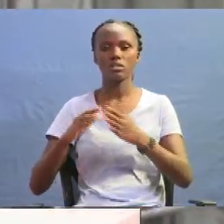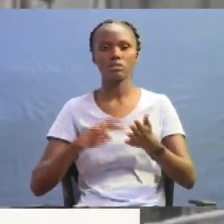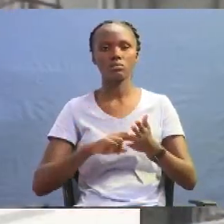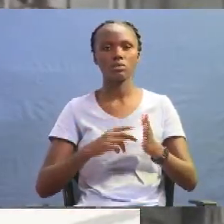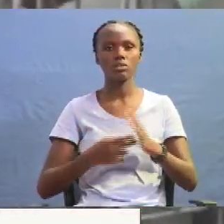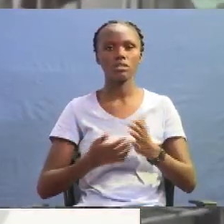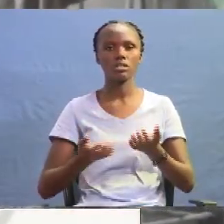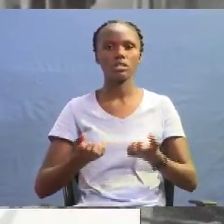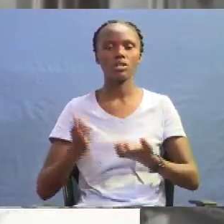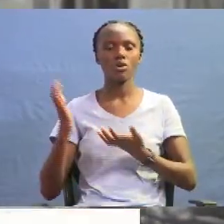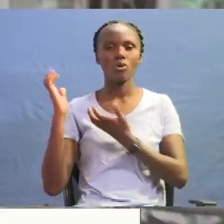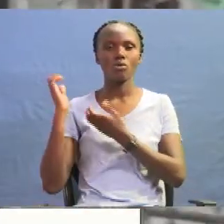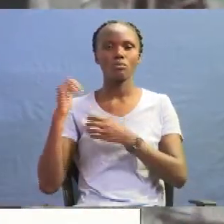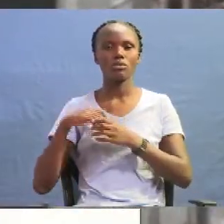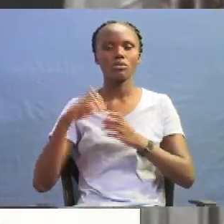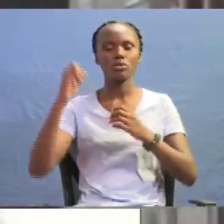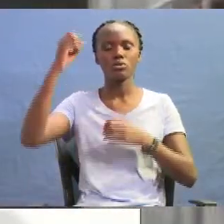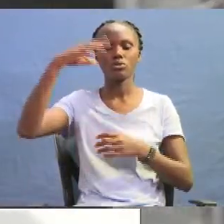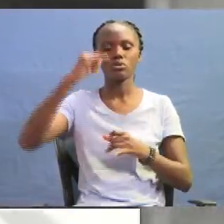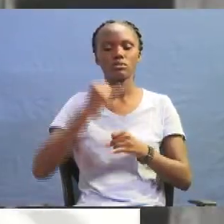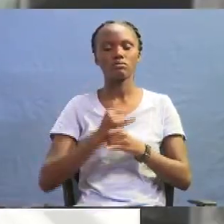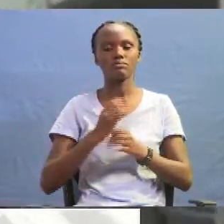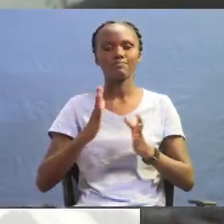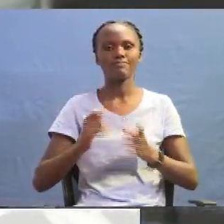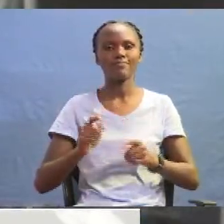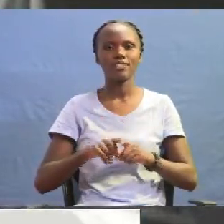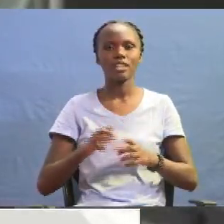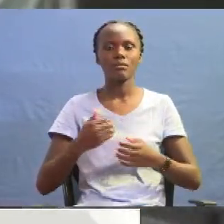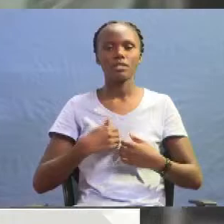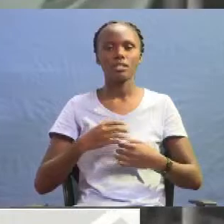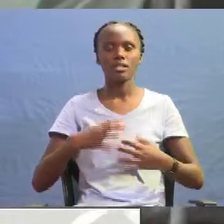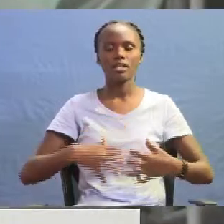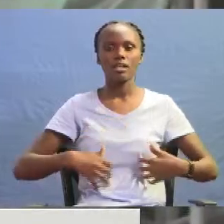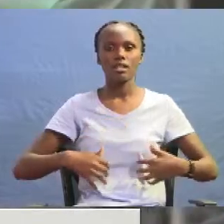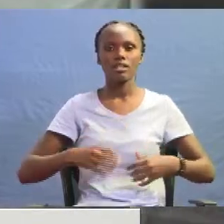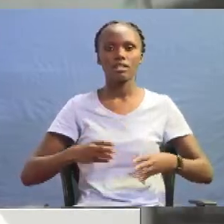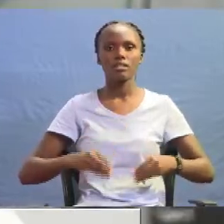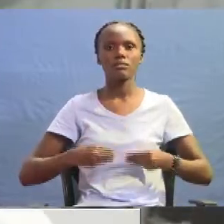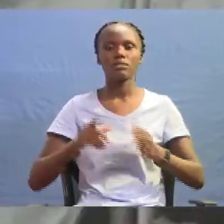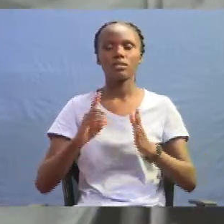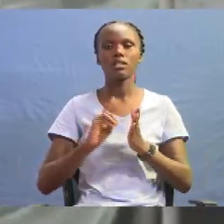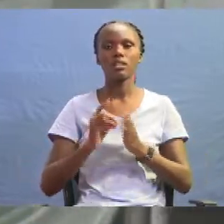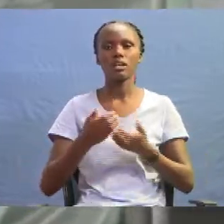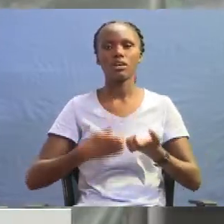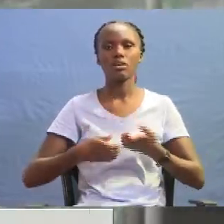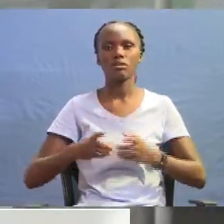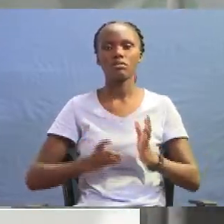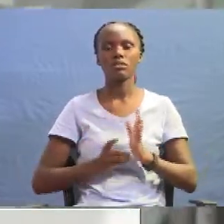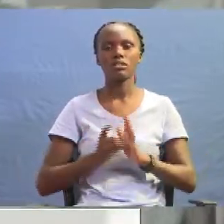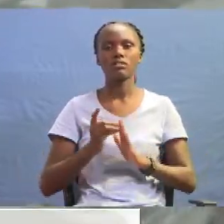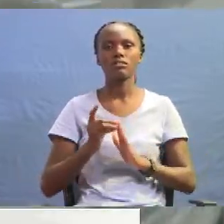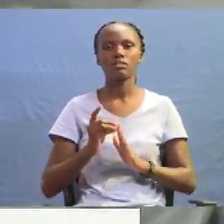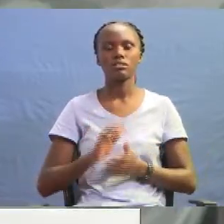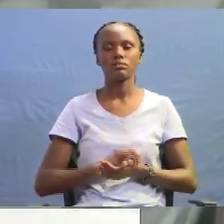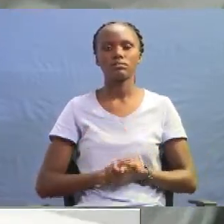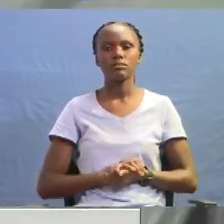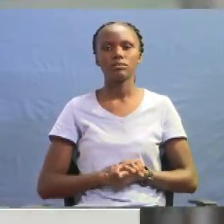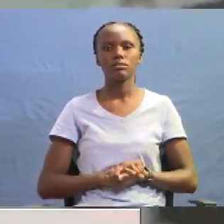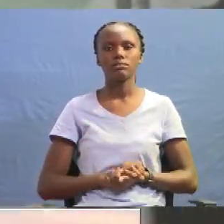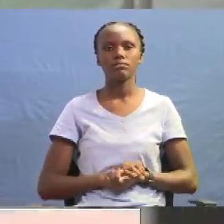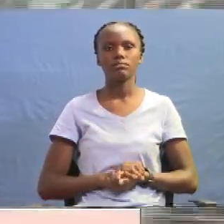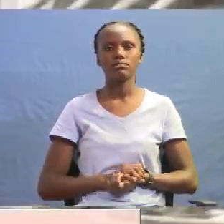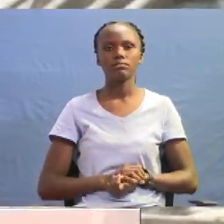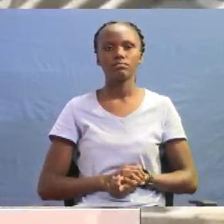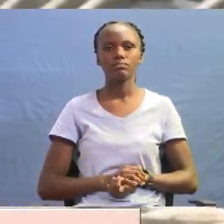provides new hope for the Juakali sector in Garissa and contributes significantly to the area's economic development. Pesi